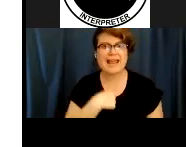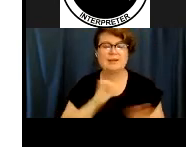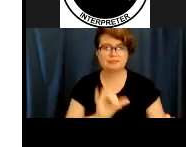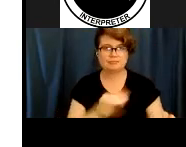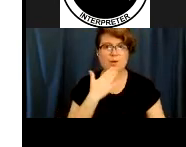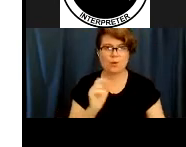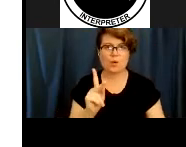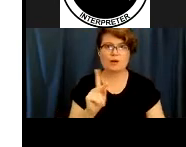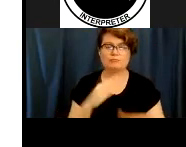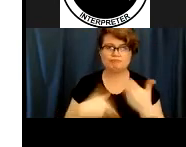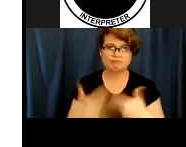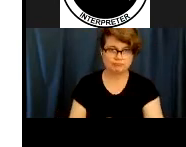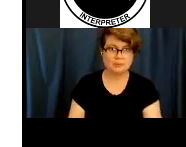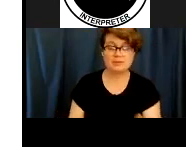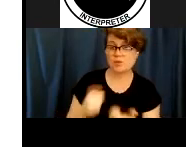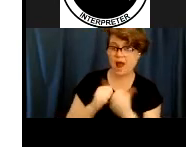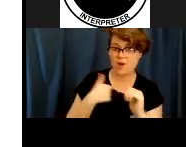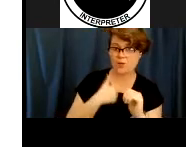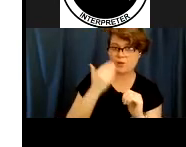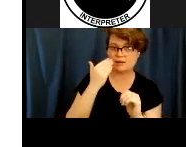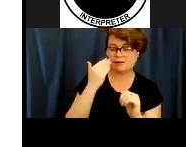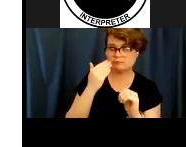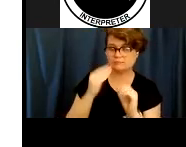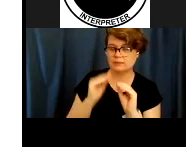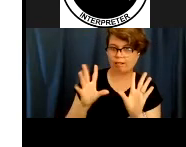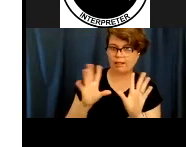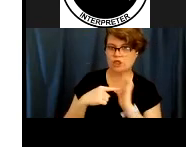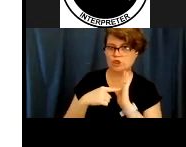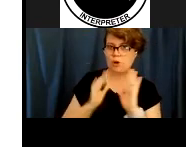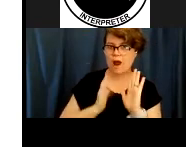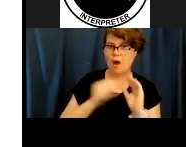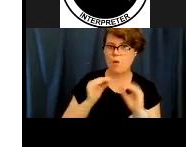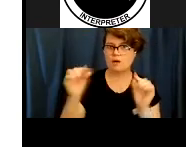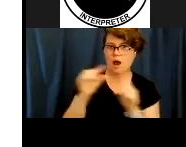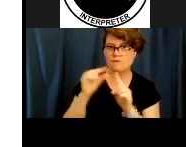being mindful of those forms of nonverbal communication and what that's communicating?